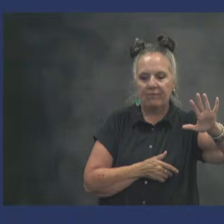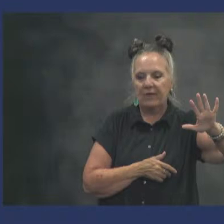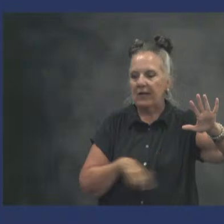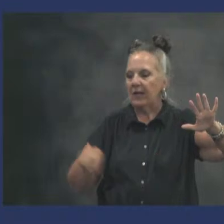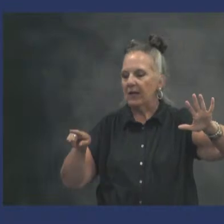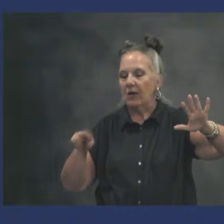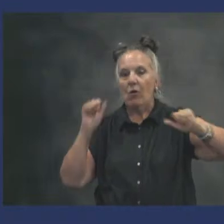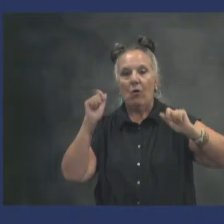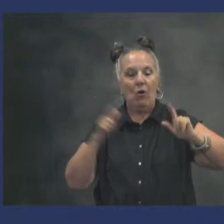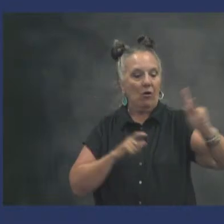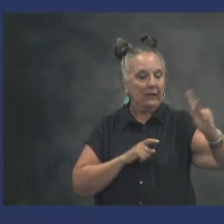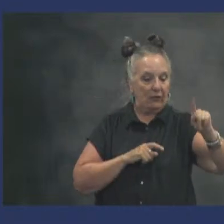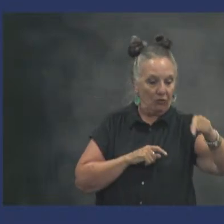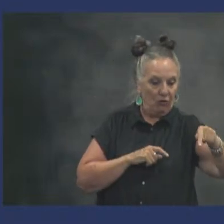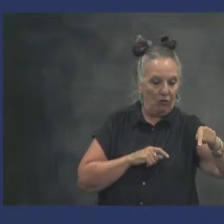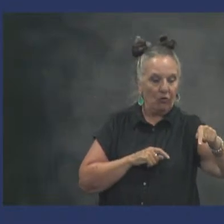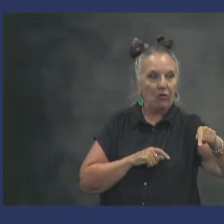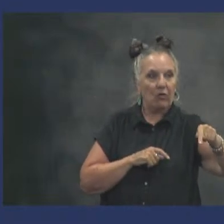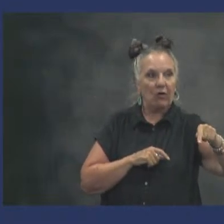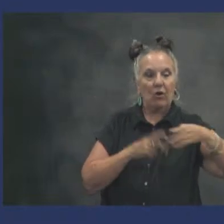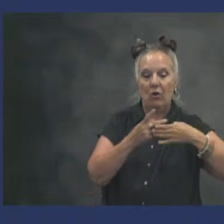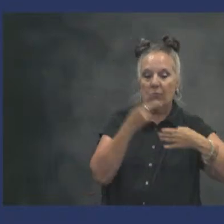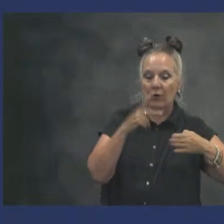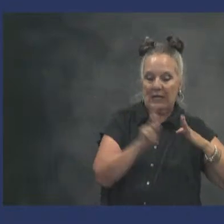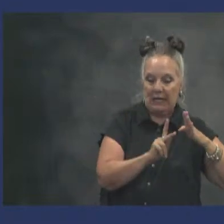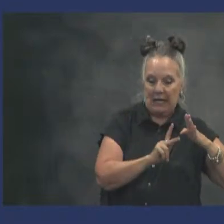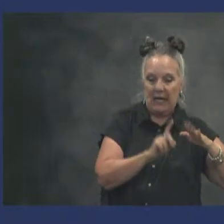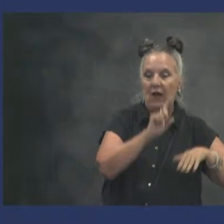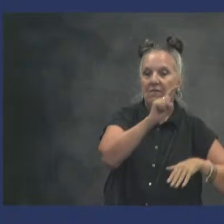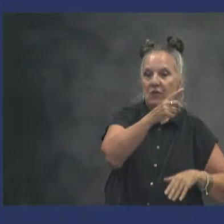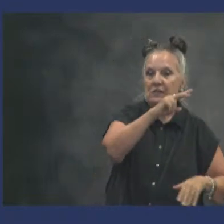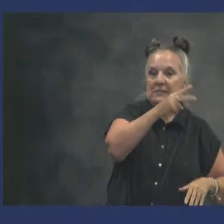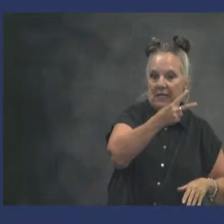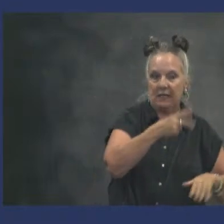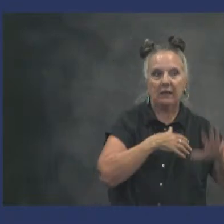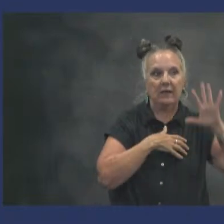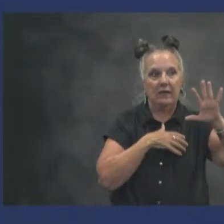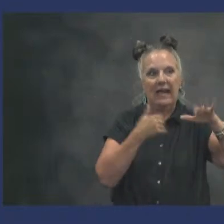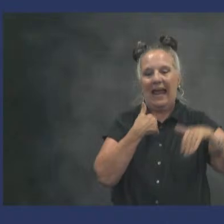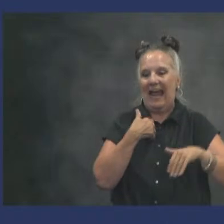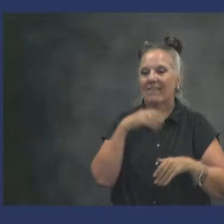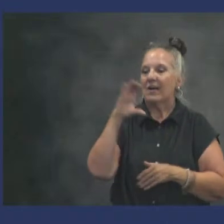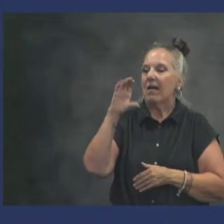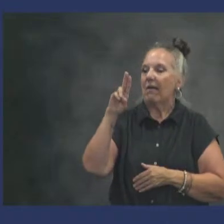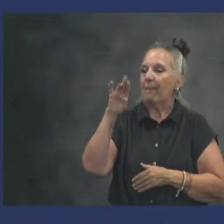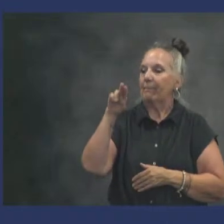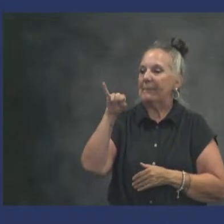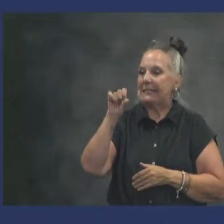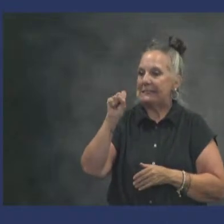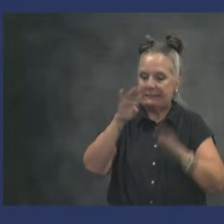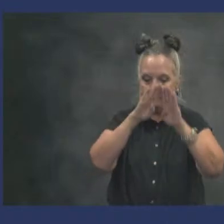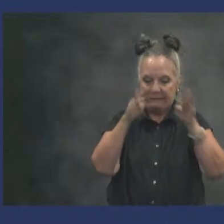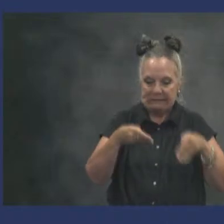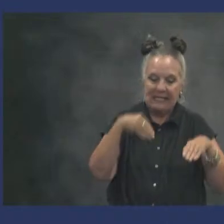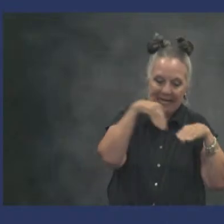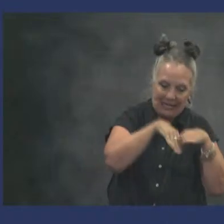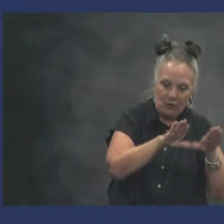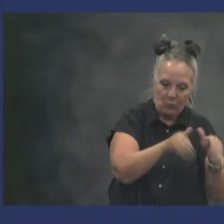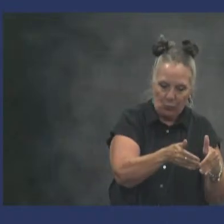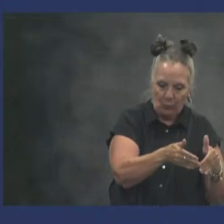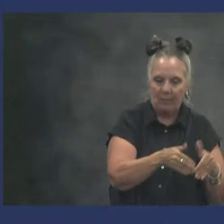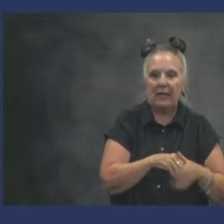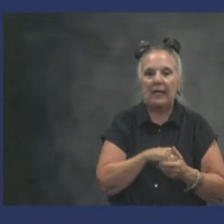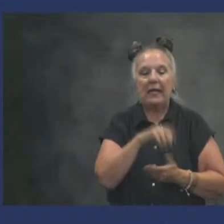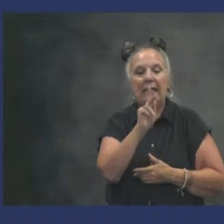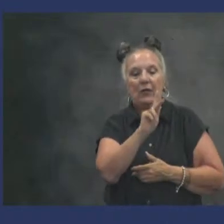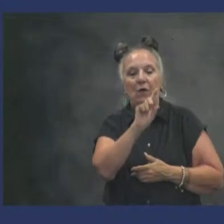All the kindergarten and the pre-K and the first and second grade actually will have cubbies in the rooms. The kindergarten,